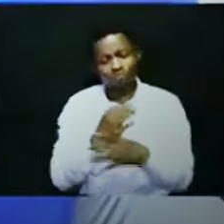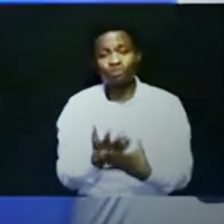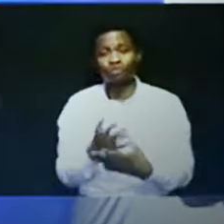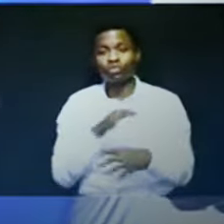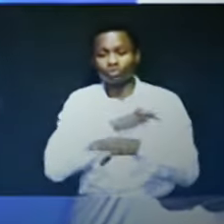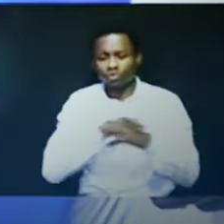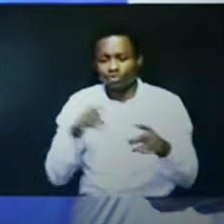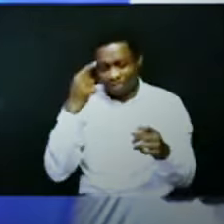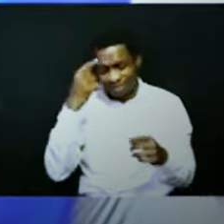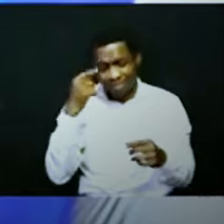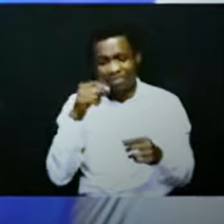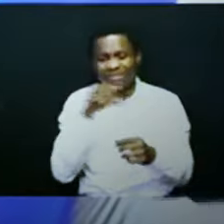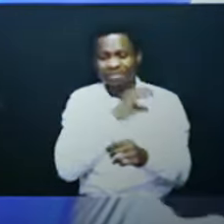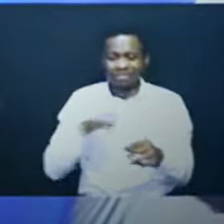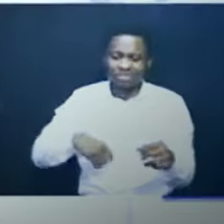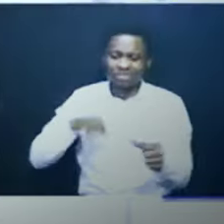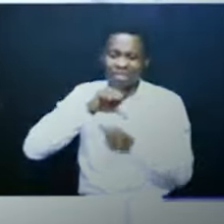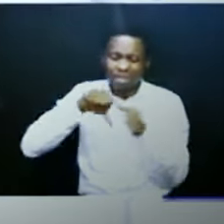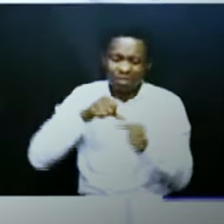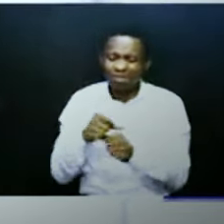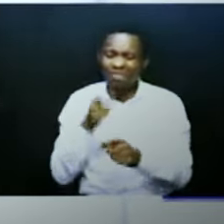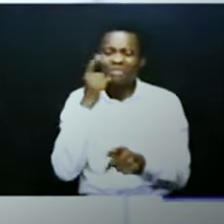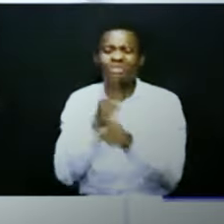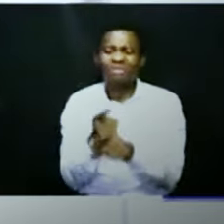tokens, oils. I'm